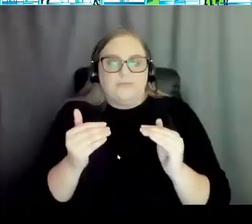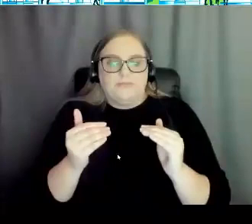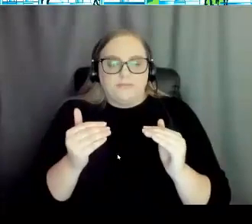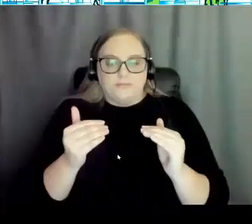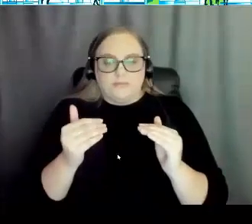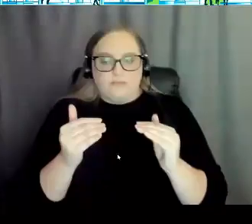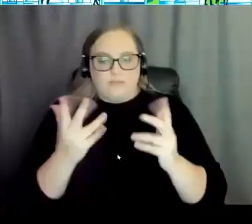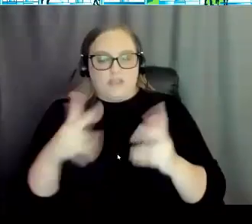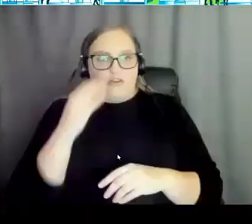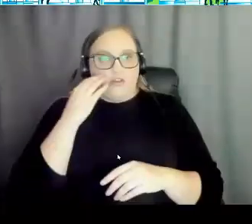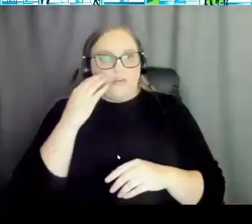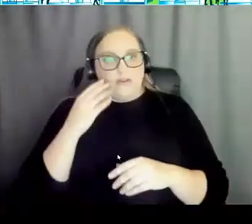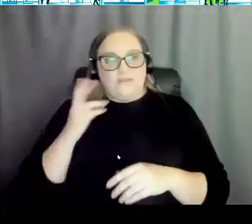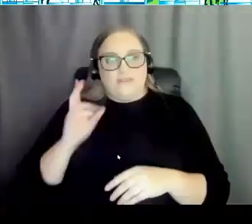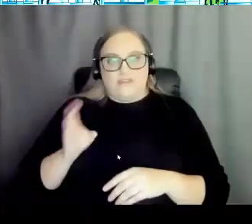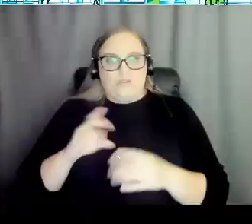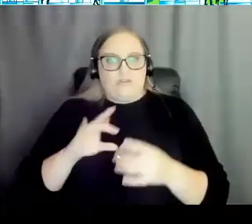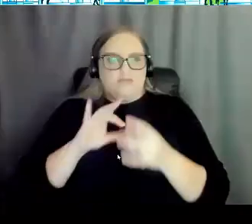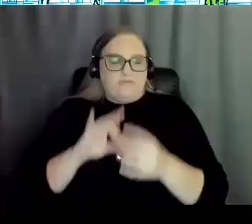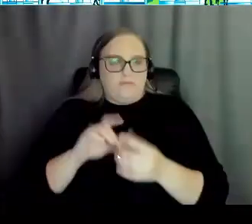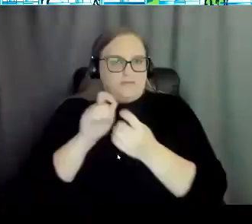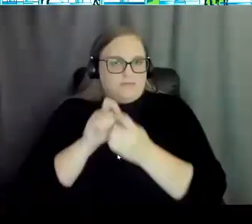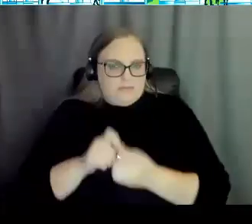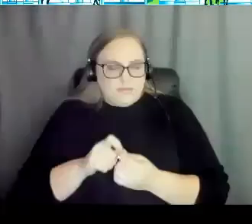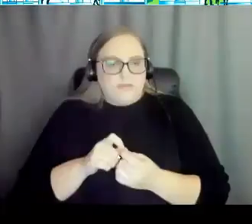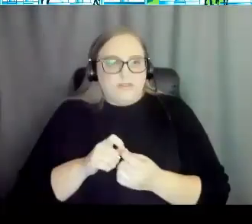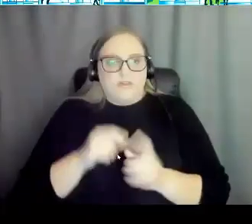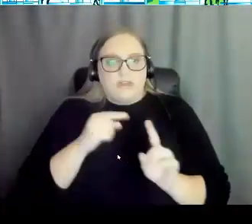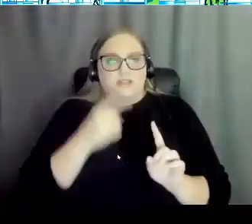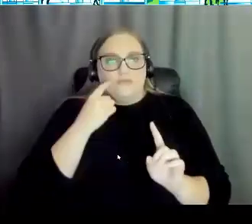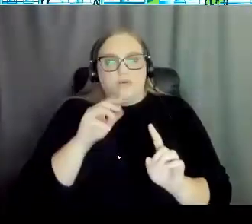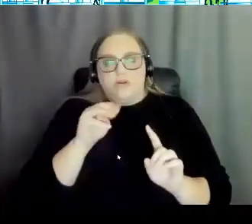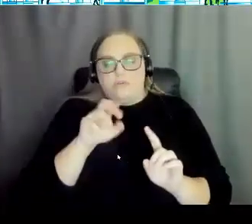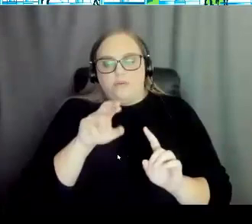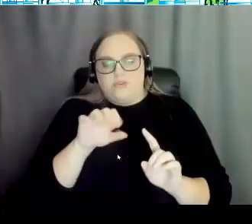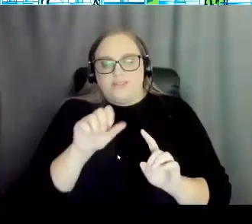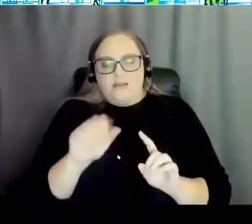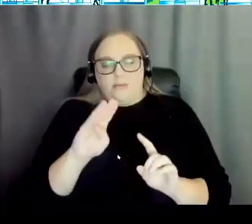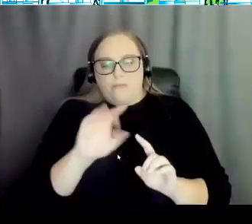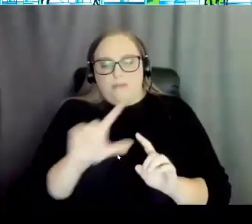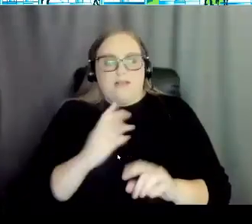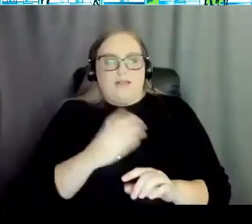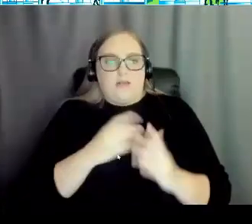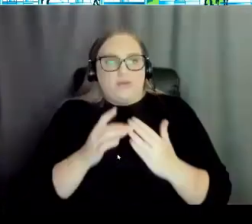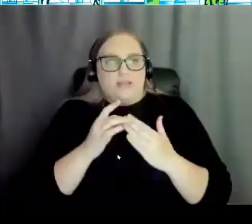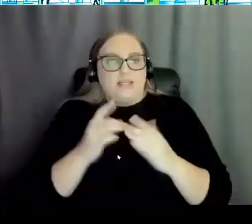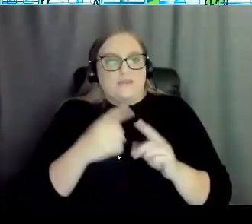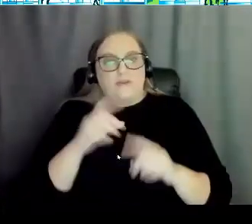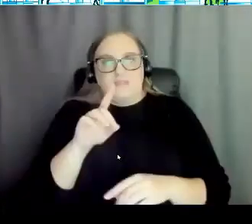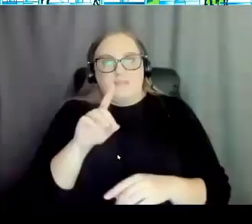of historical contingencies. So this is a question to Marissa Bell, one of our leads from the Department of